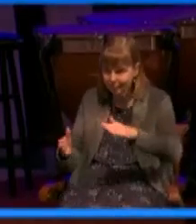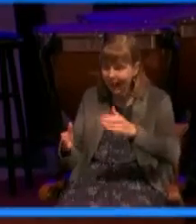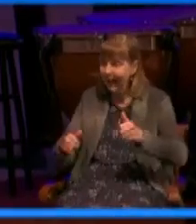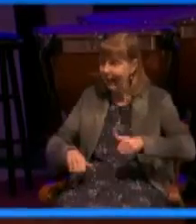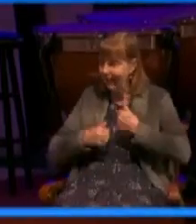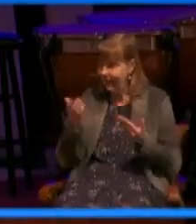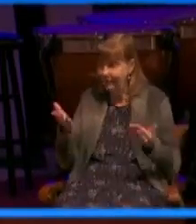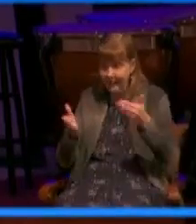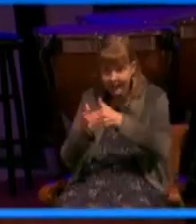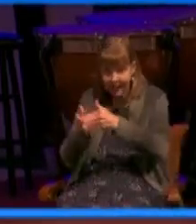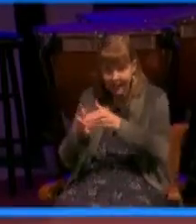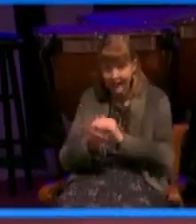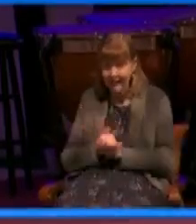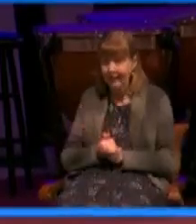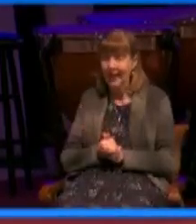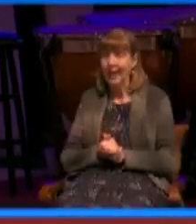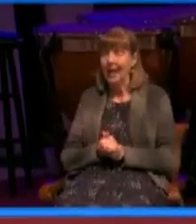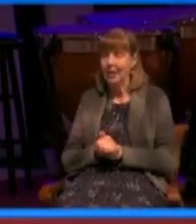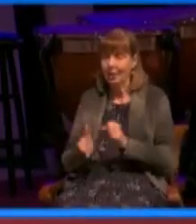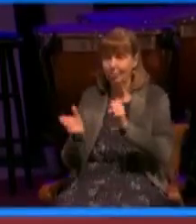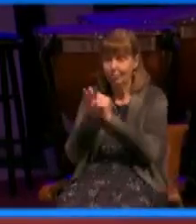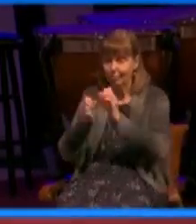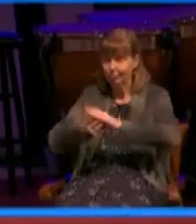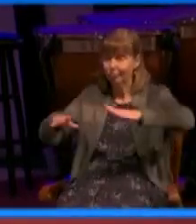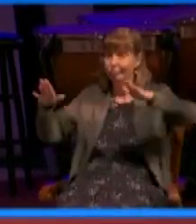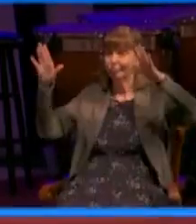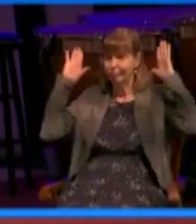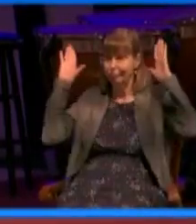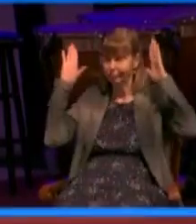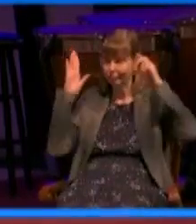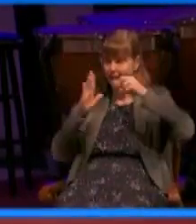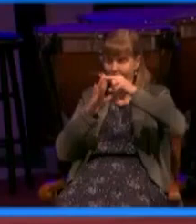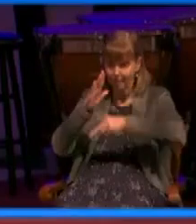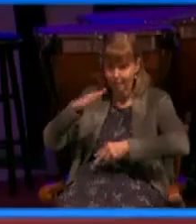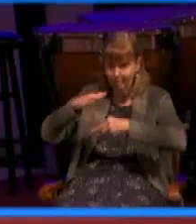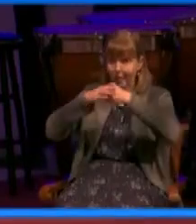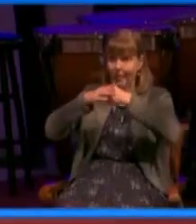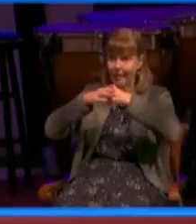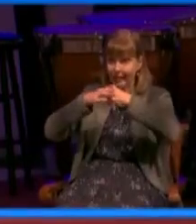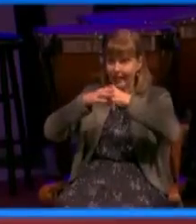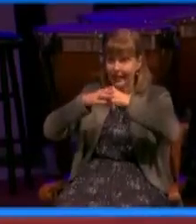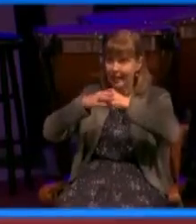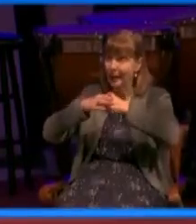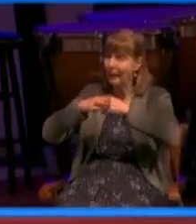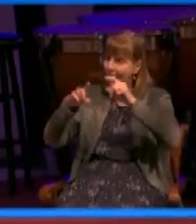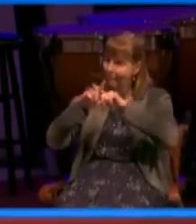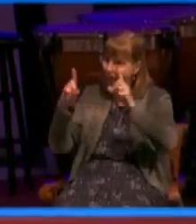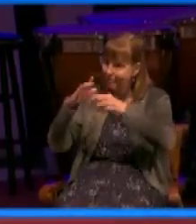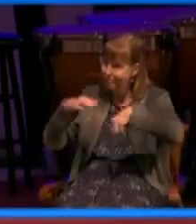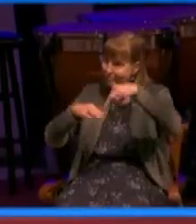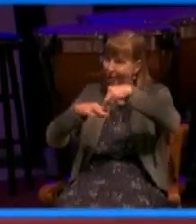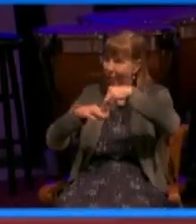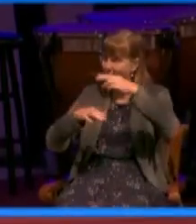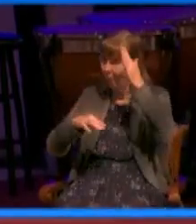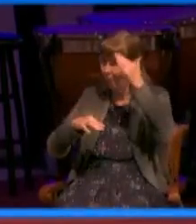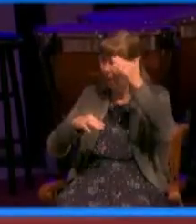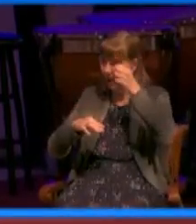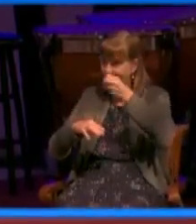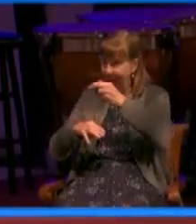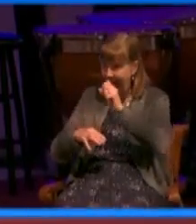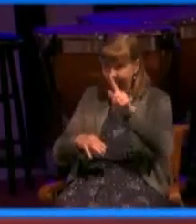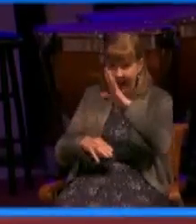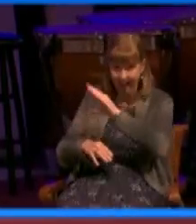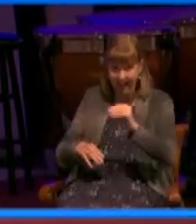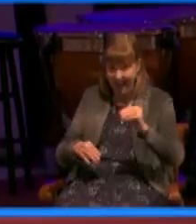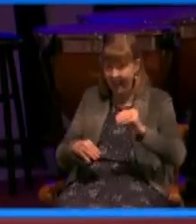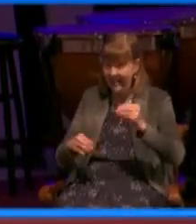in a tomb, and yet hell could not hold him and the grave could not keep him. He is El Shaddai. He is